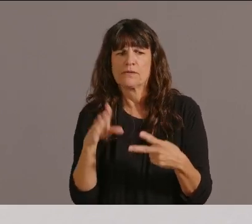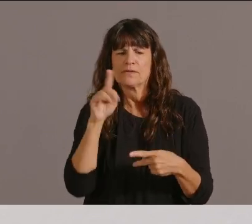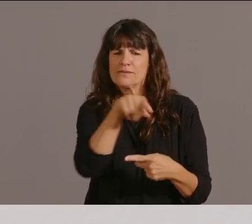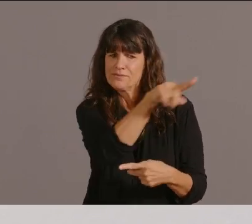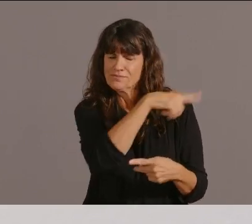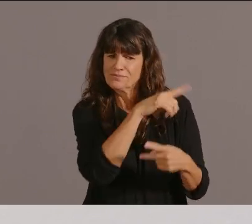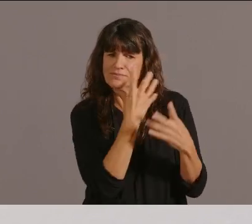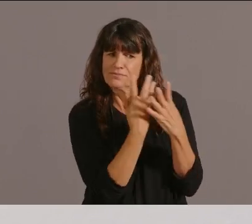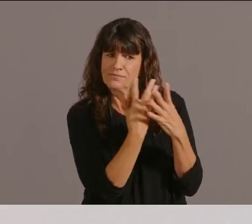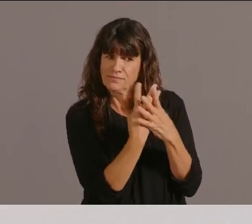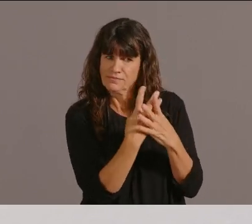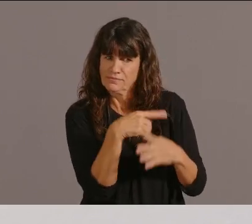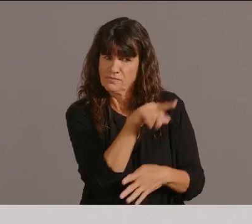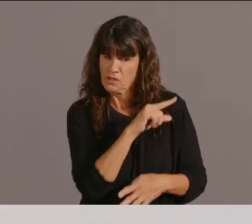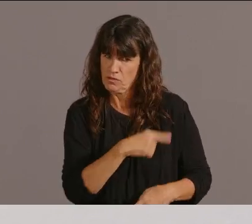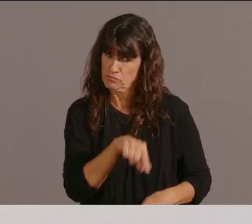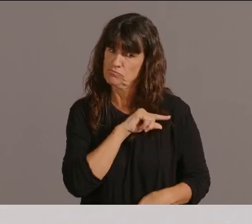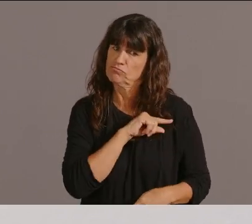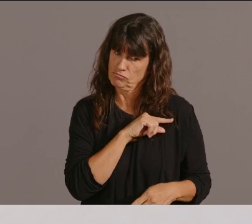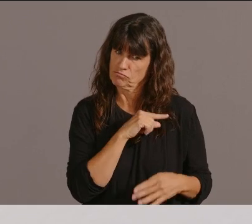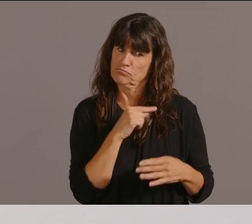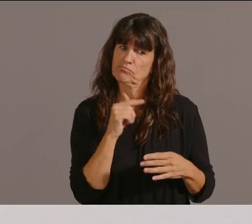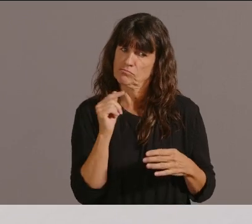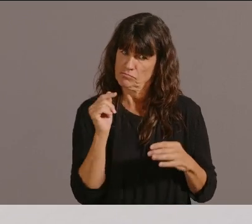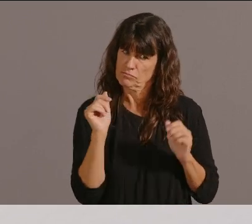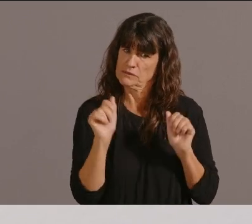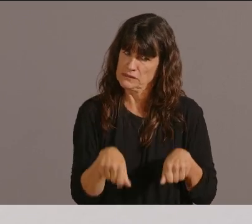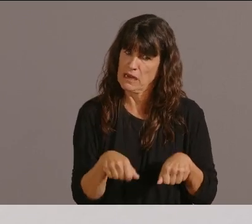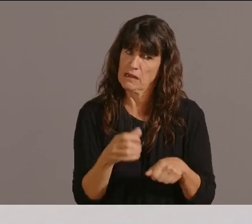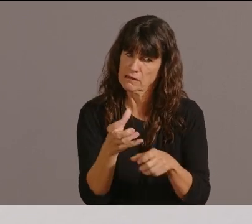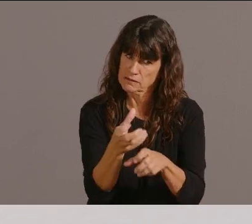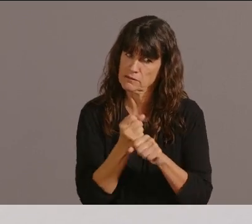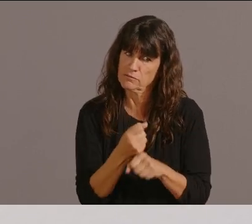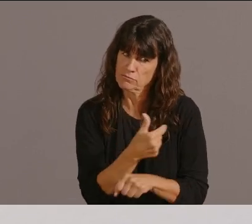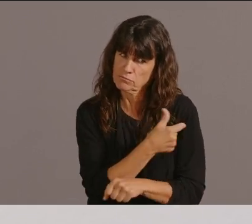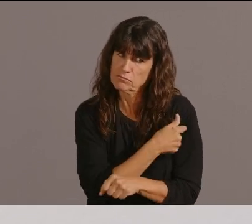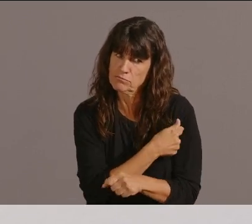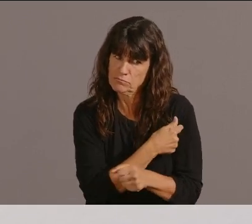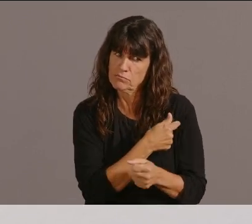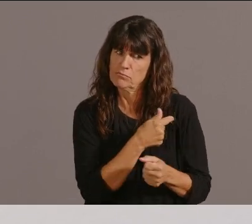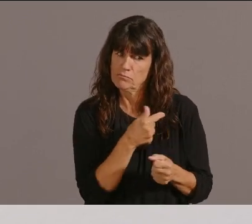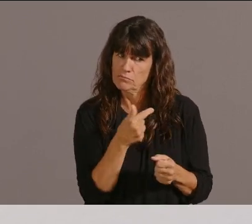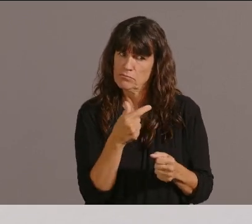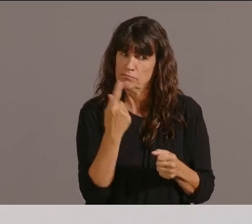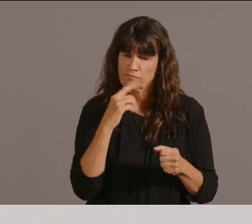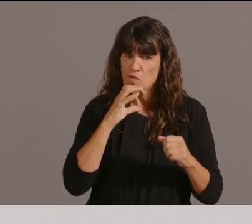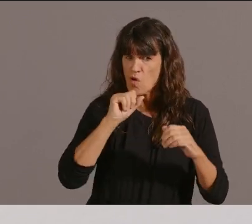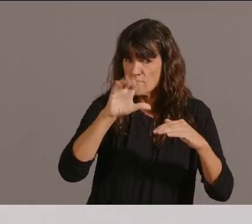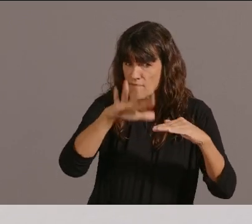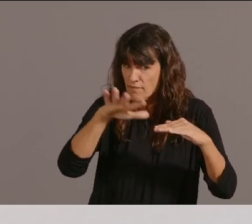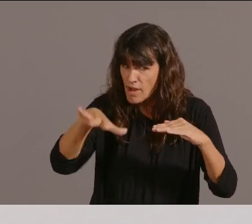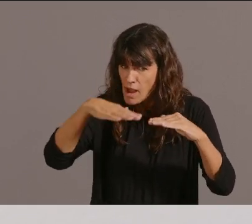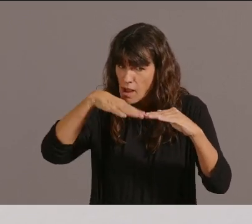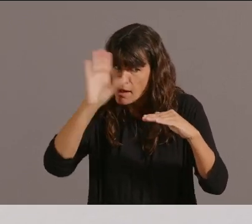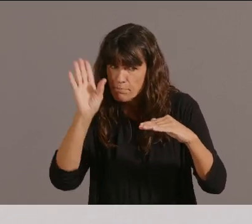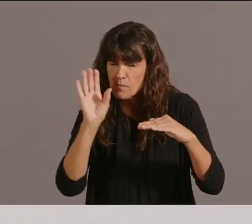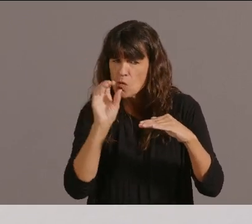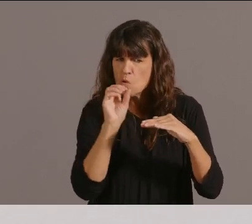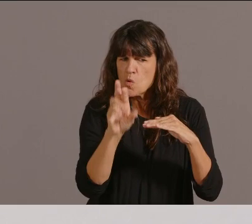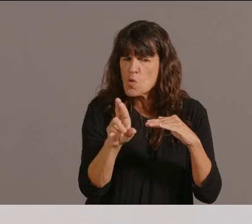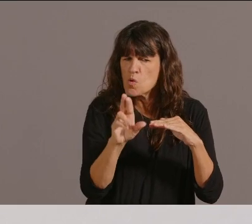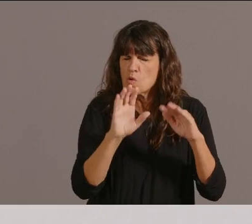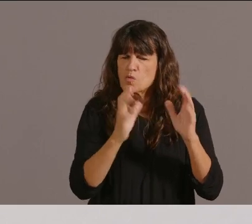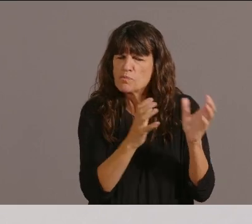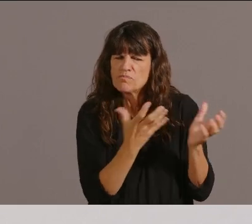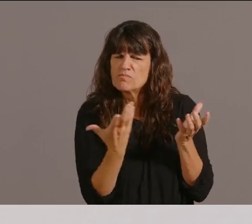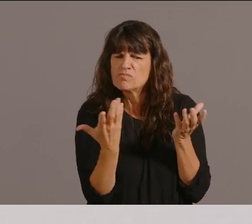eligible, will the eligibility be expanded among inmates to those above 55 or any other inmates?